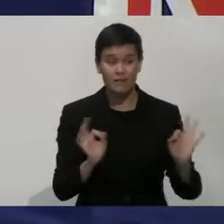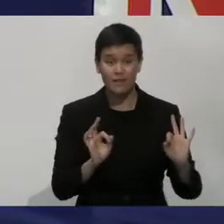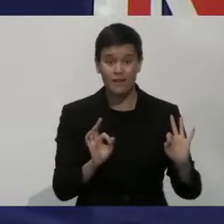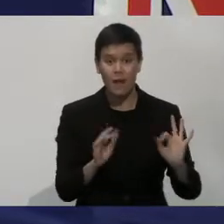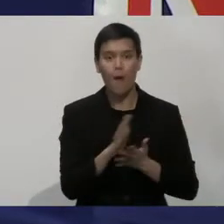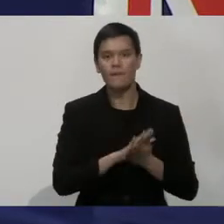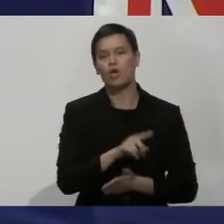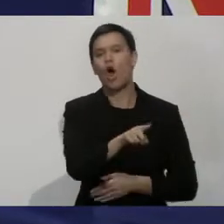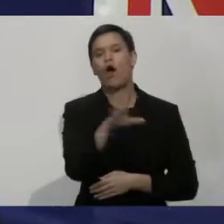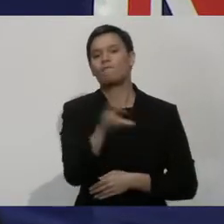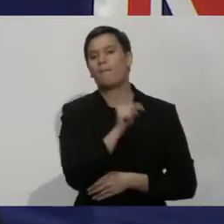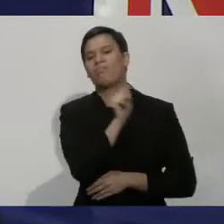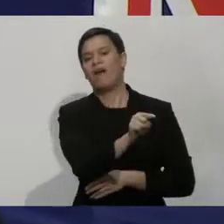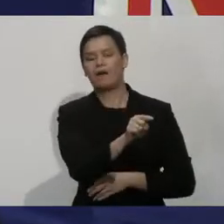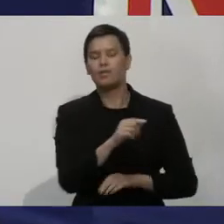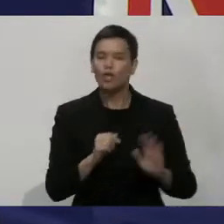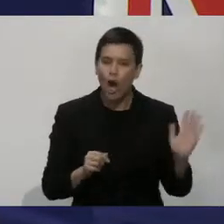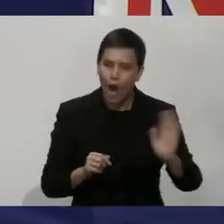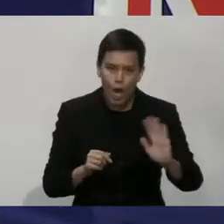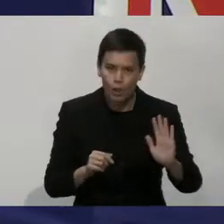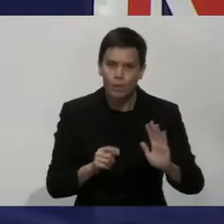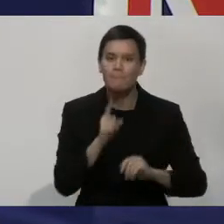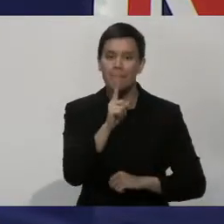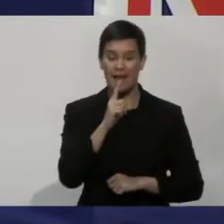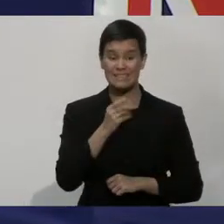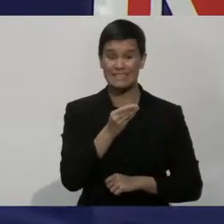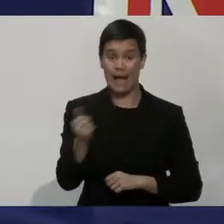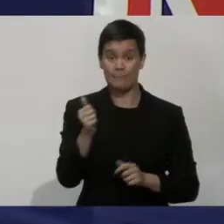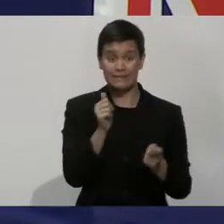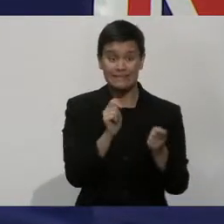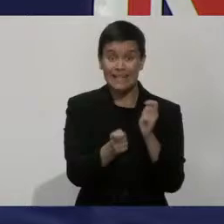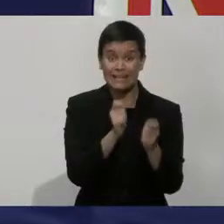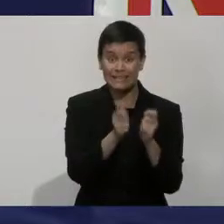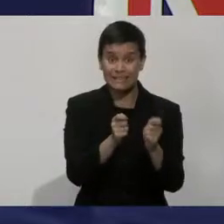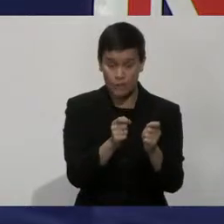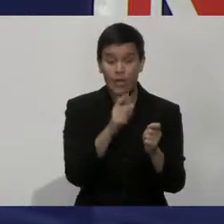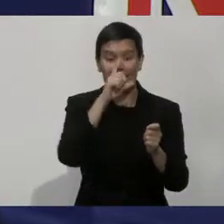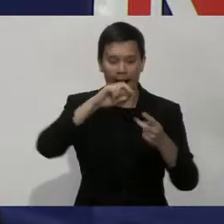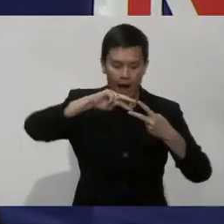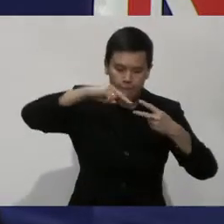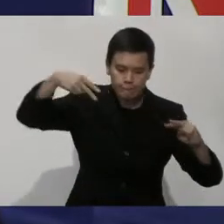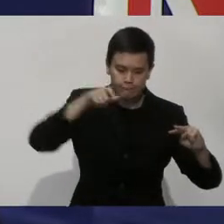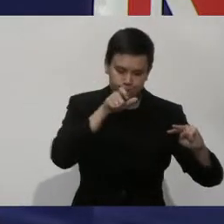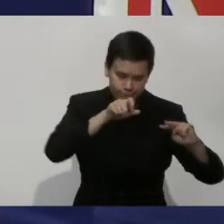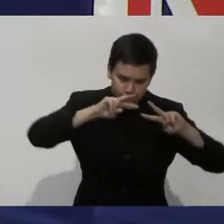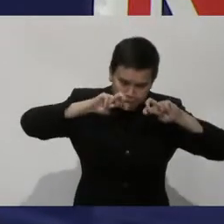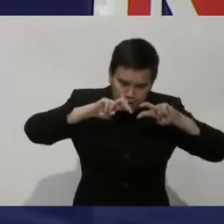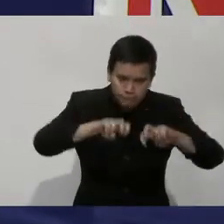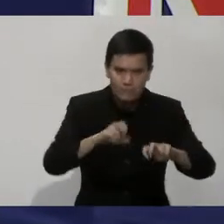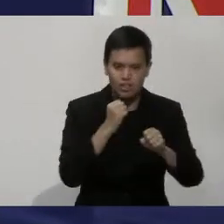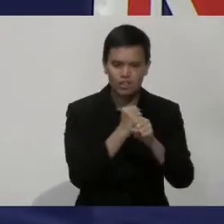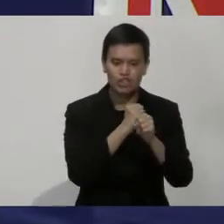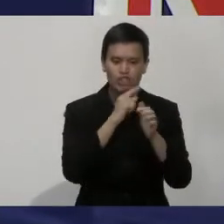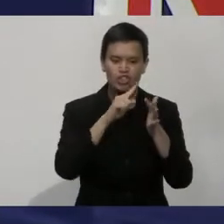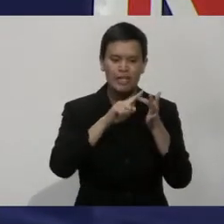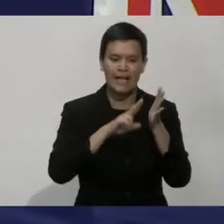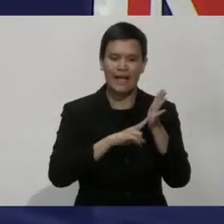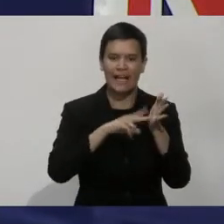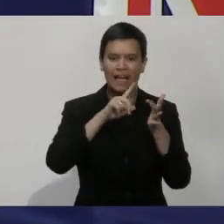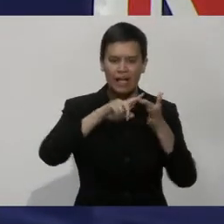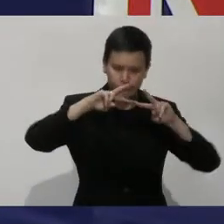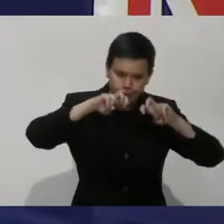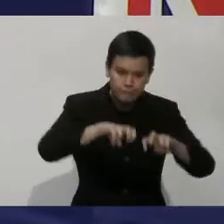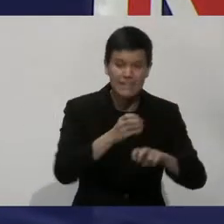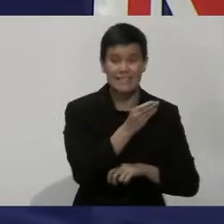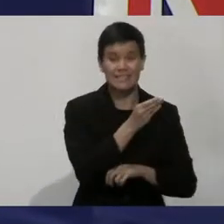there wasn't possibly a match, but not all of the samples, unfortunately, are able to be tested to get that genome sequence. I'm going to come over the